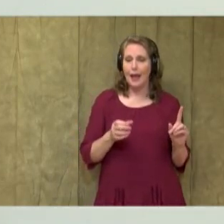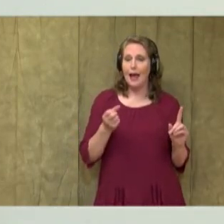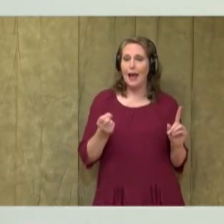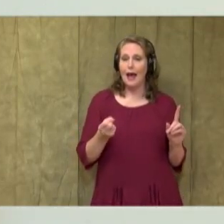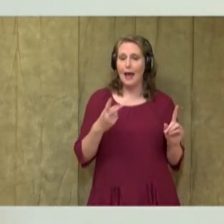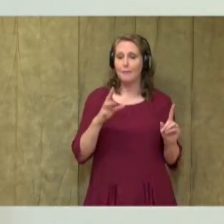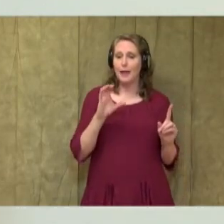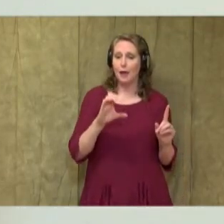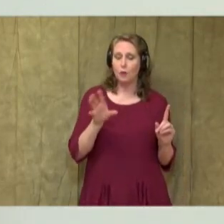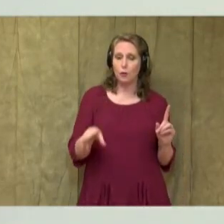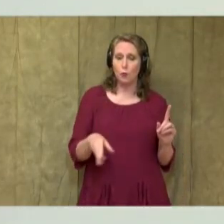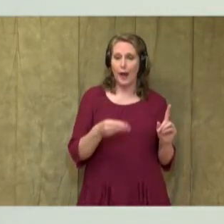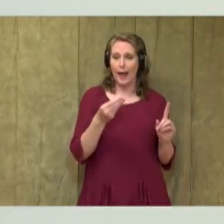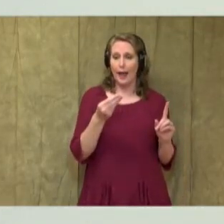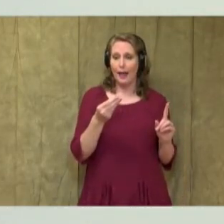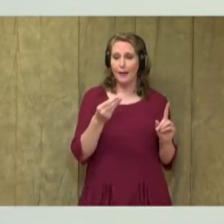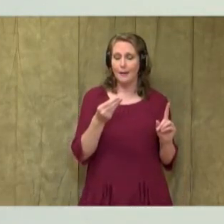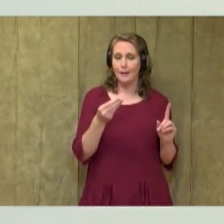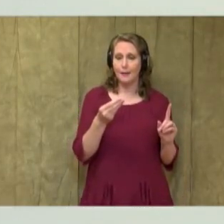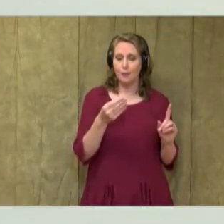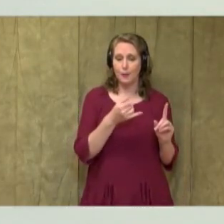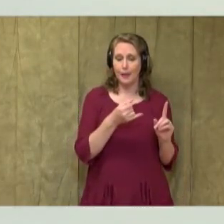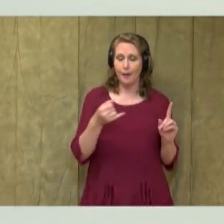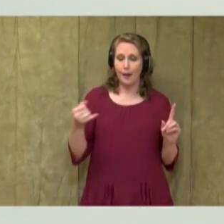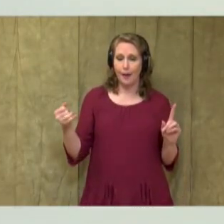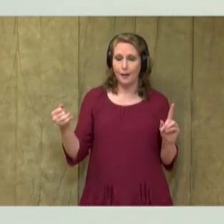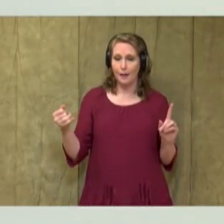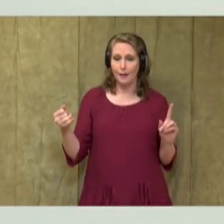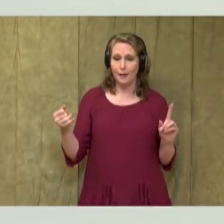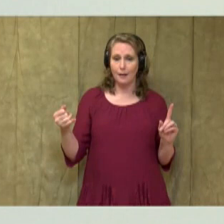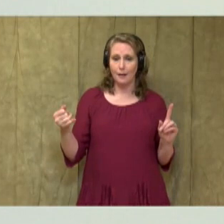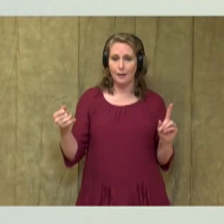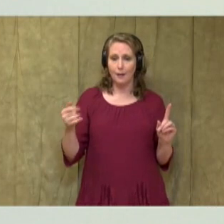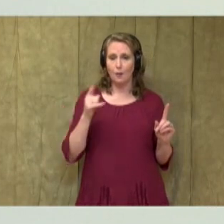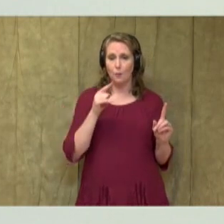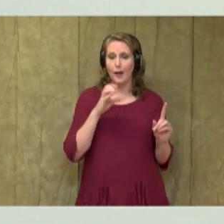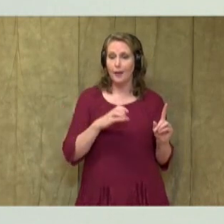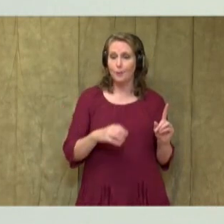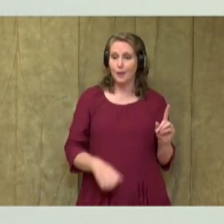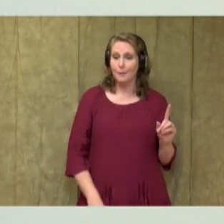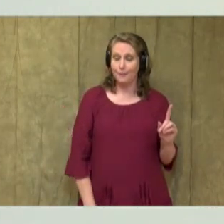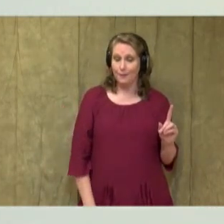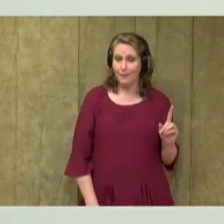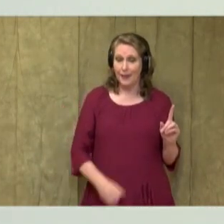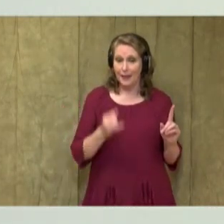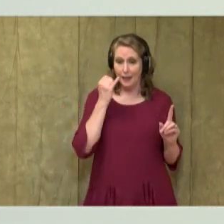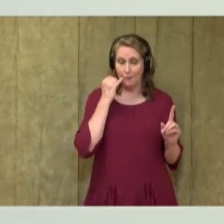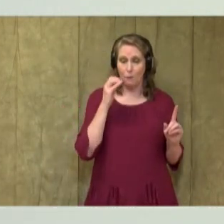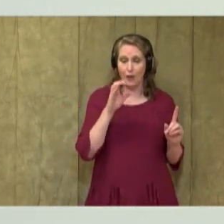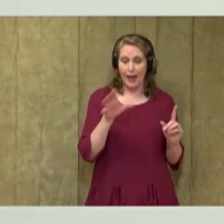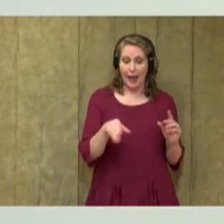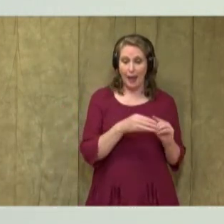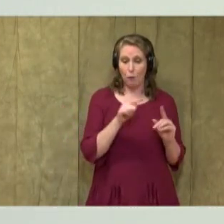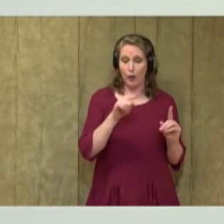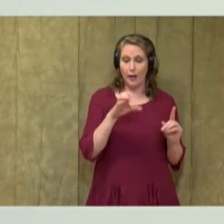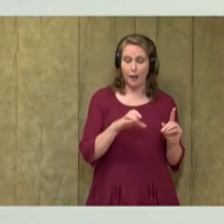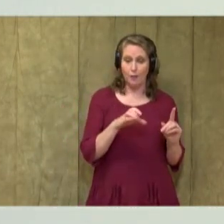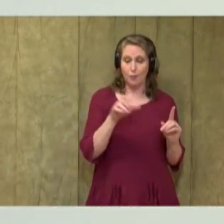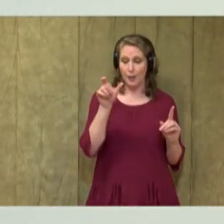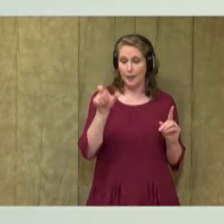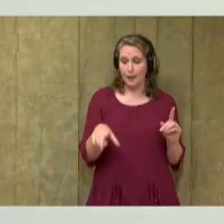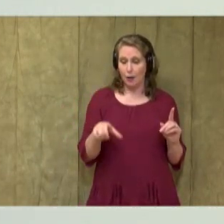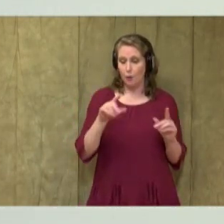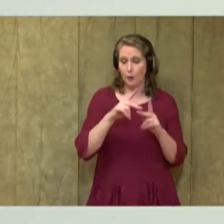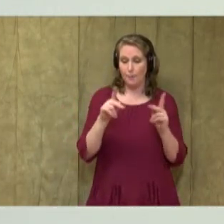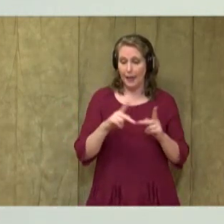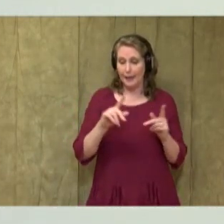we need to add on our open number line? Just 100. And if we add 100, remember our hundreds place is the only